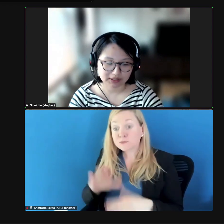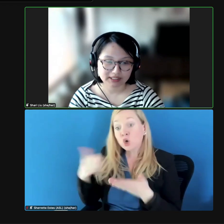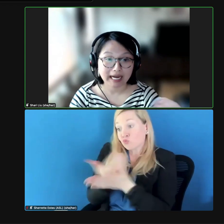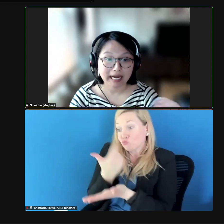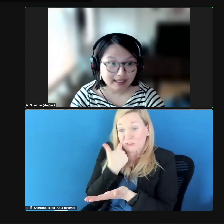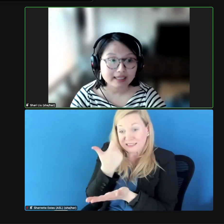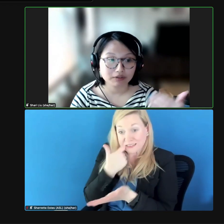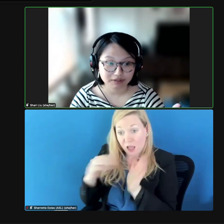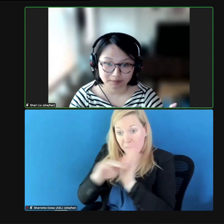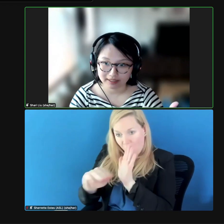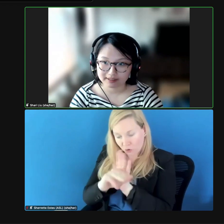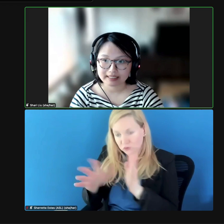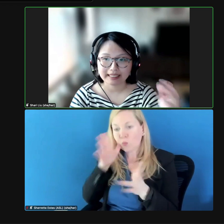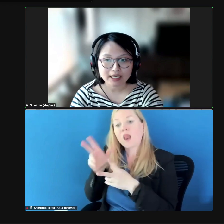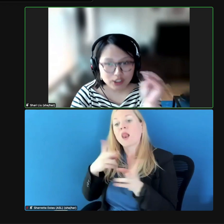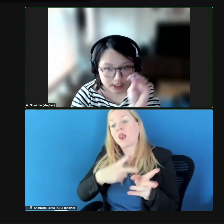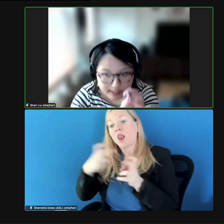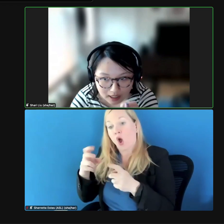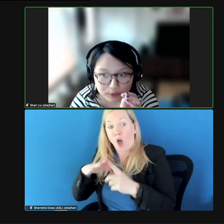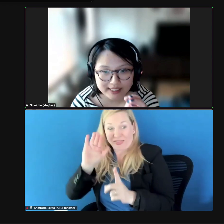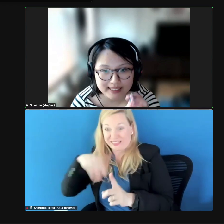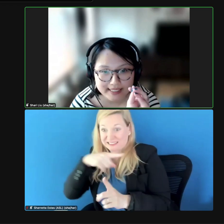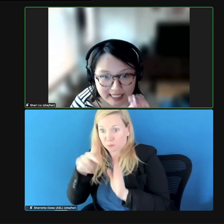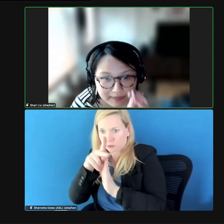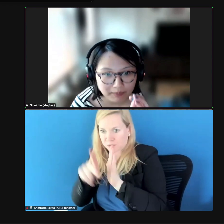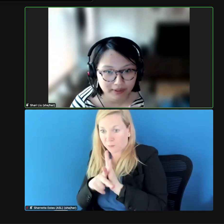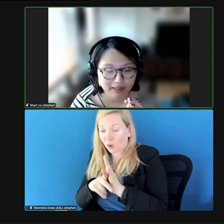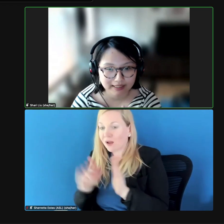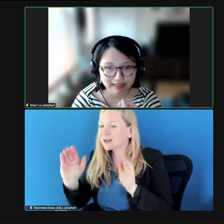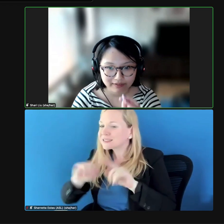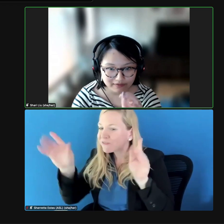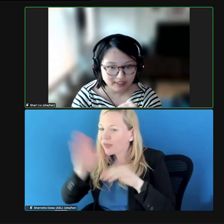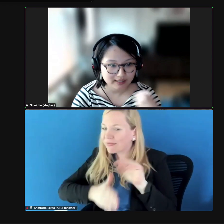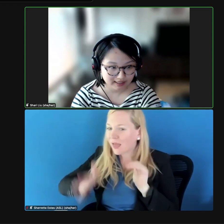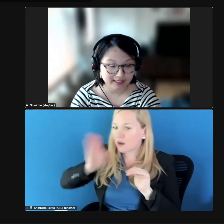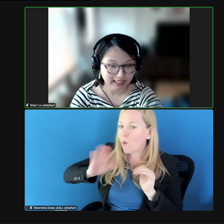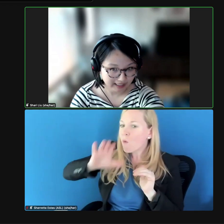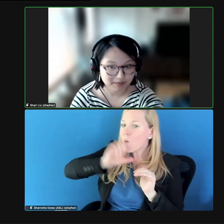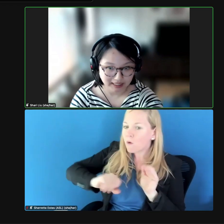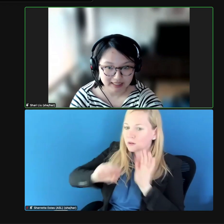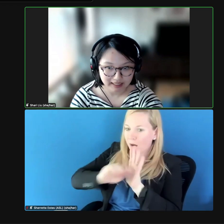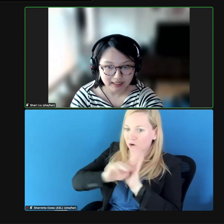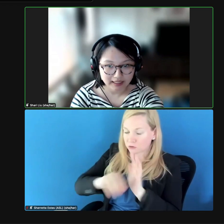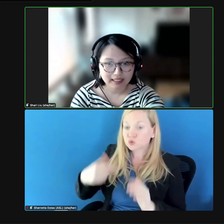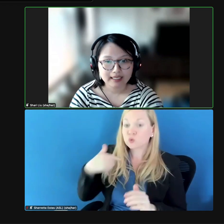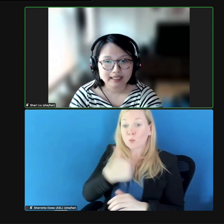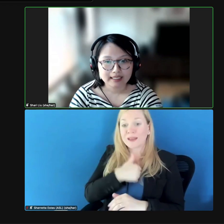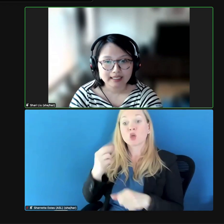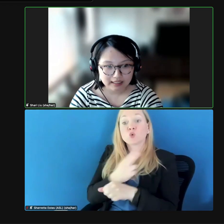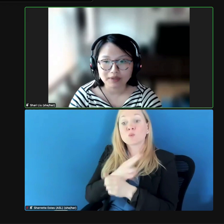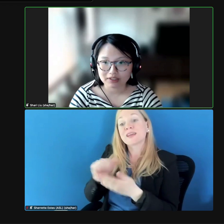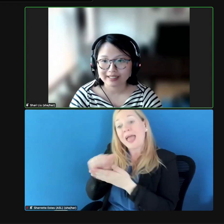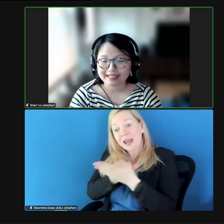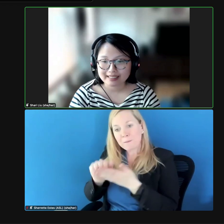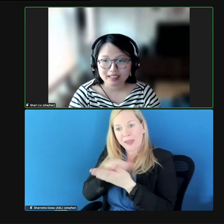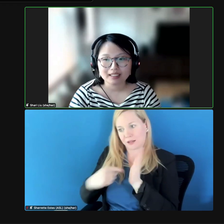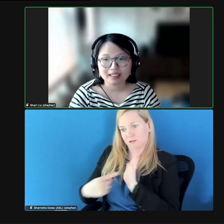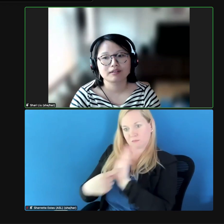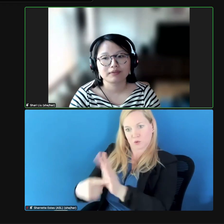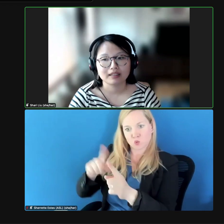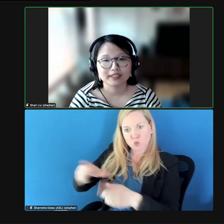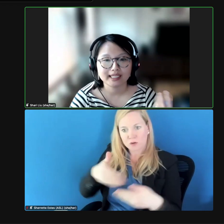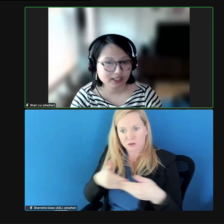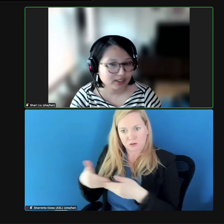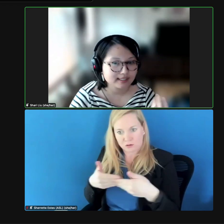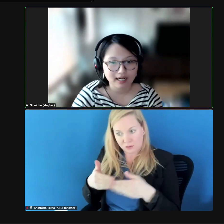these principles, unlike older models, can actually start with the same input that we give infants, that is an animated scene, can de-render that scene